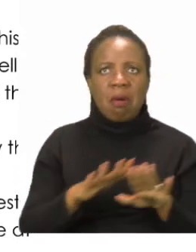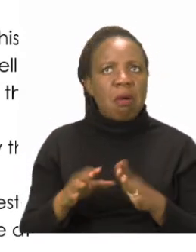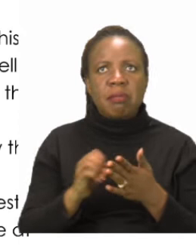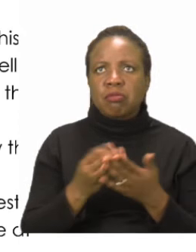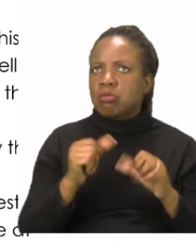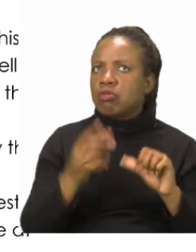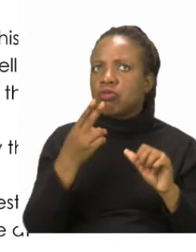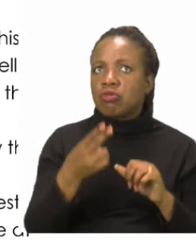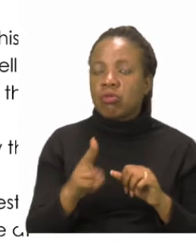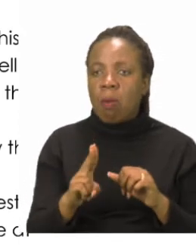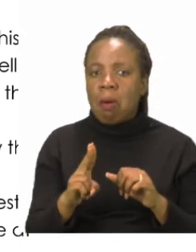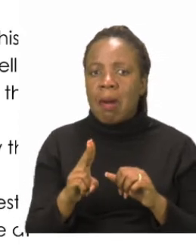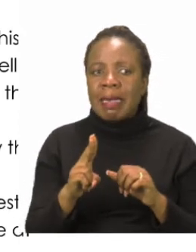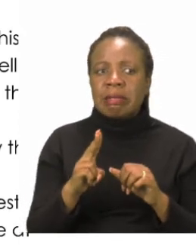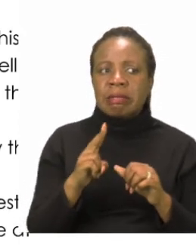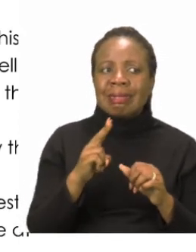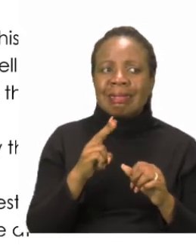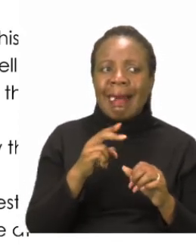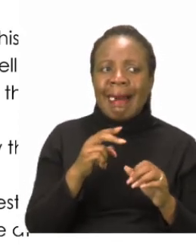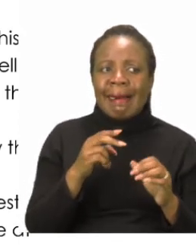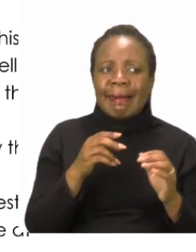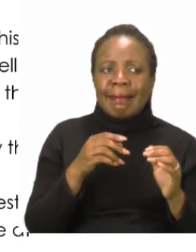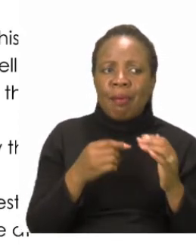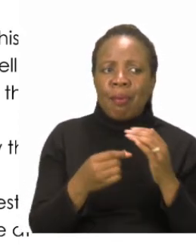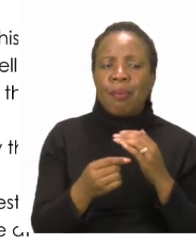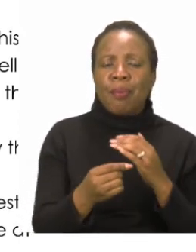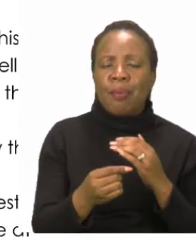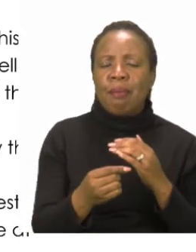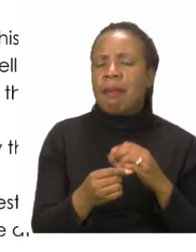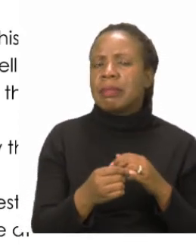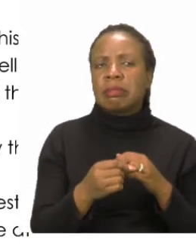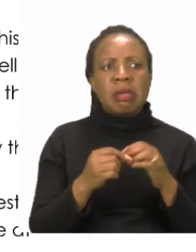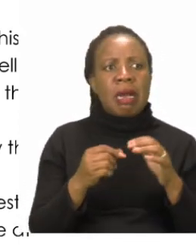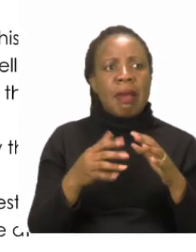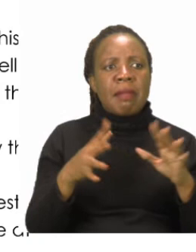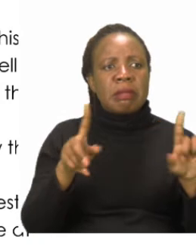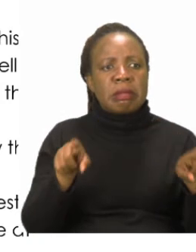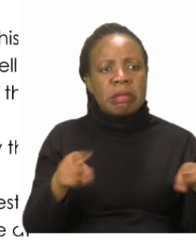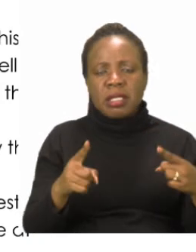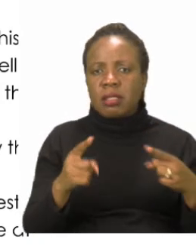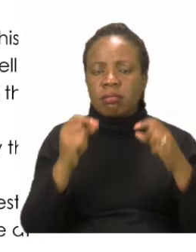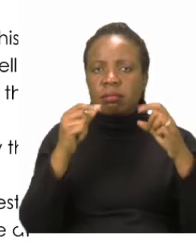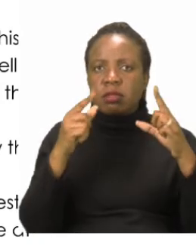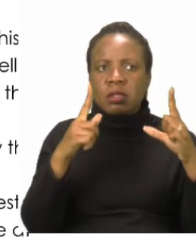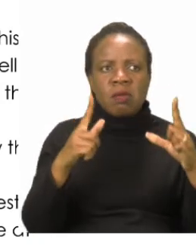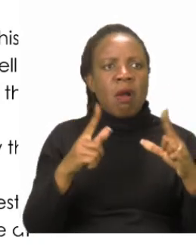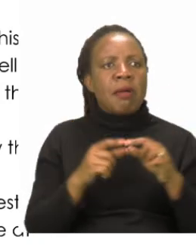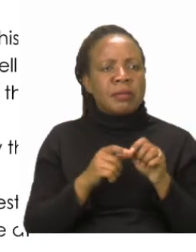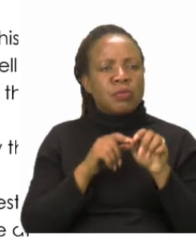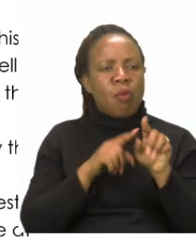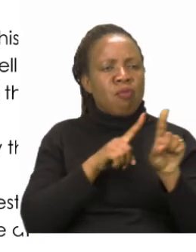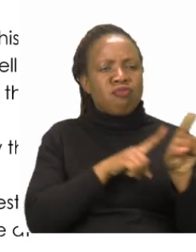up and saw Jack. He chased him in anger, but Jack was too fast for him.